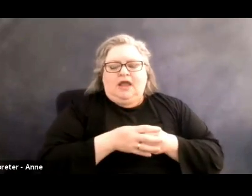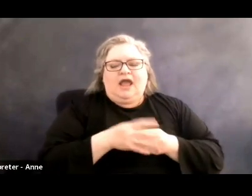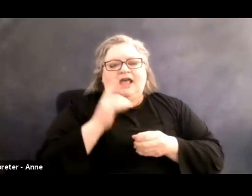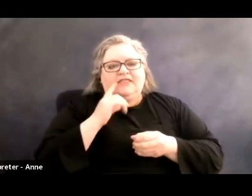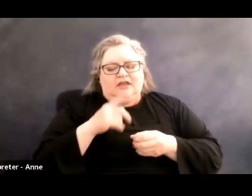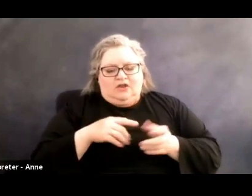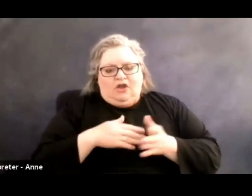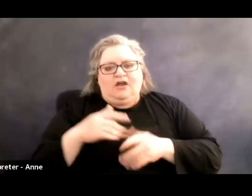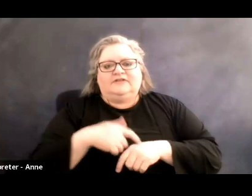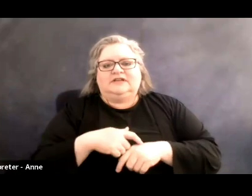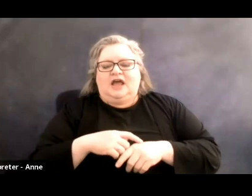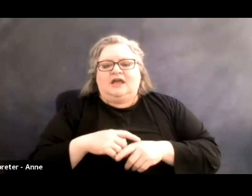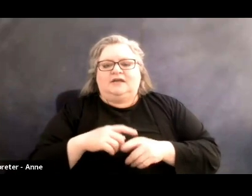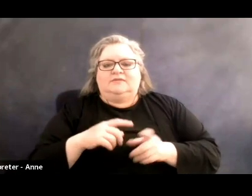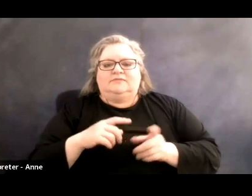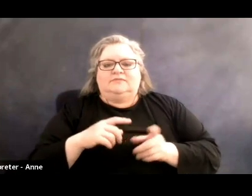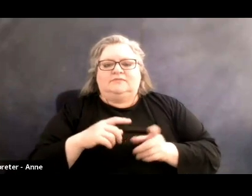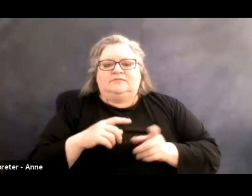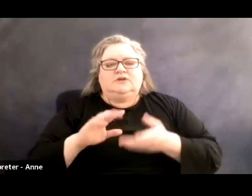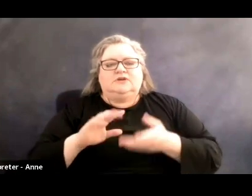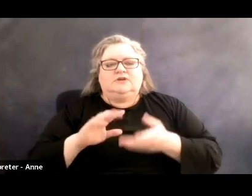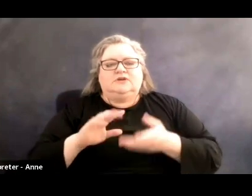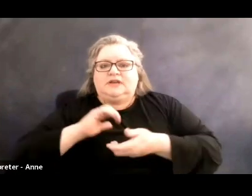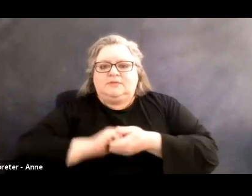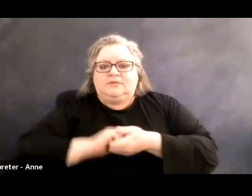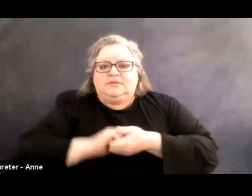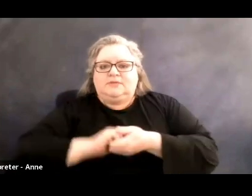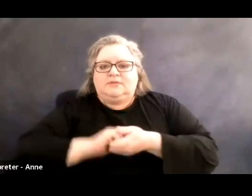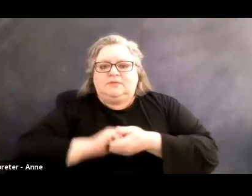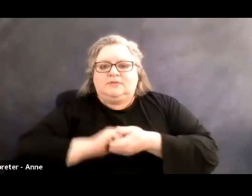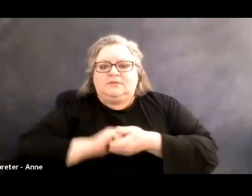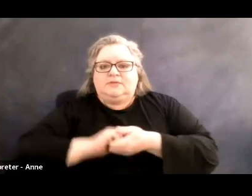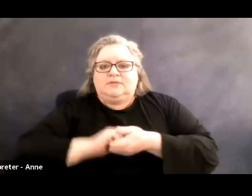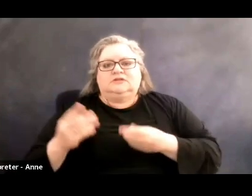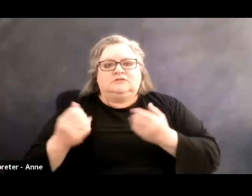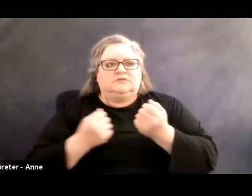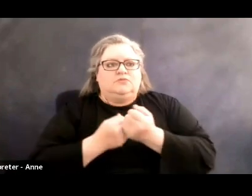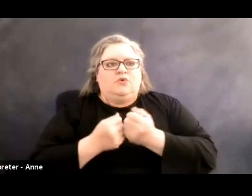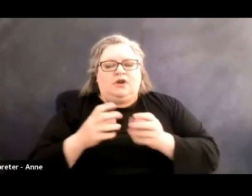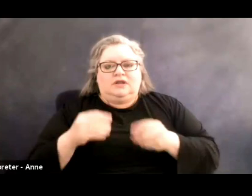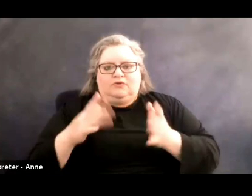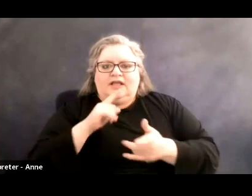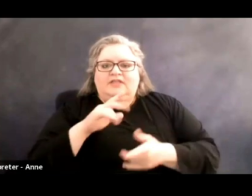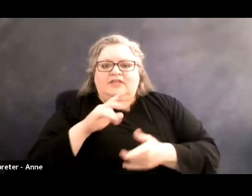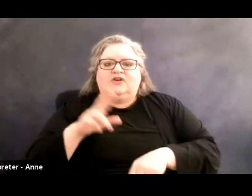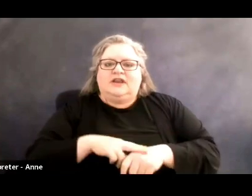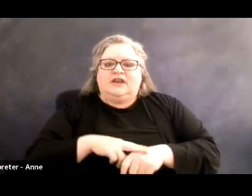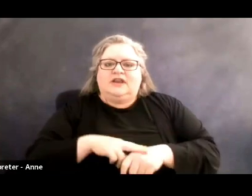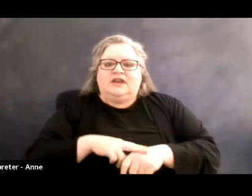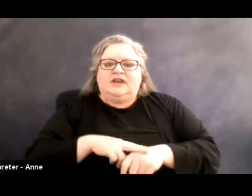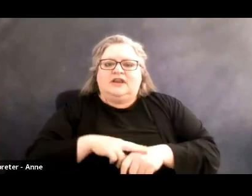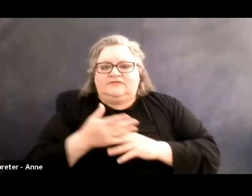there's oftentimes supporting community partners, supporting providers that are natural intervention points,